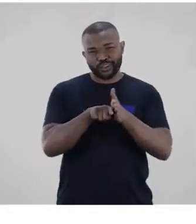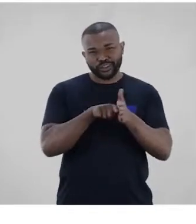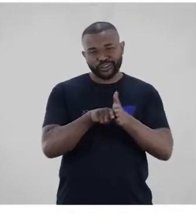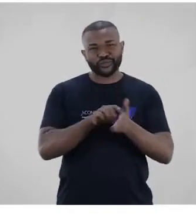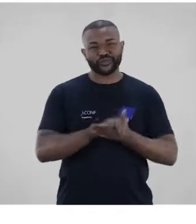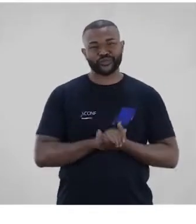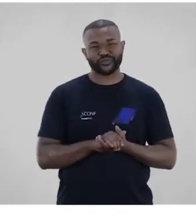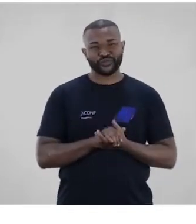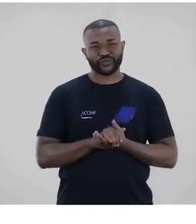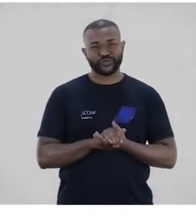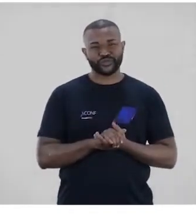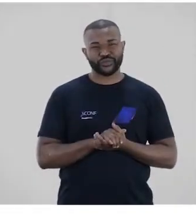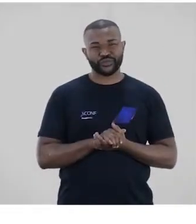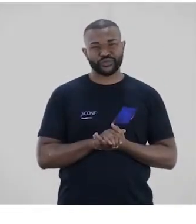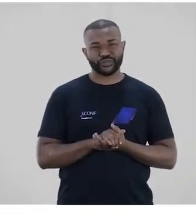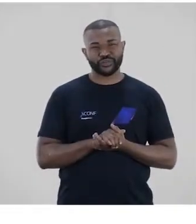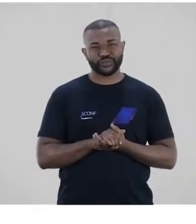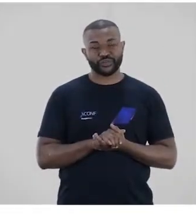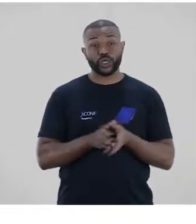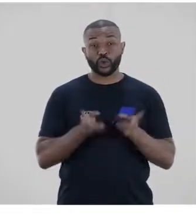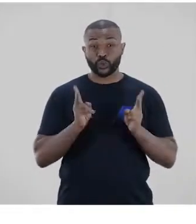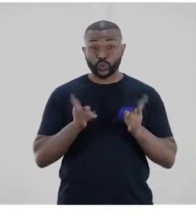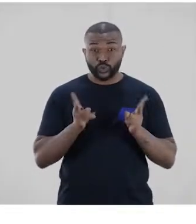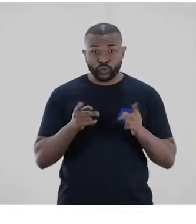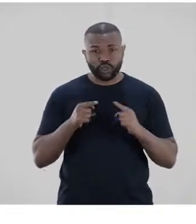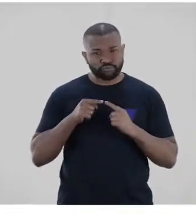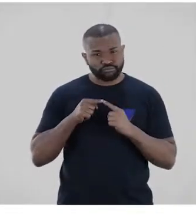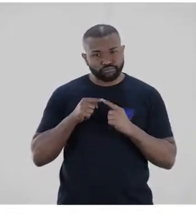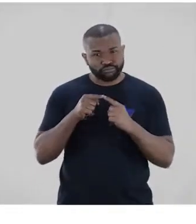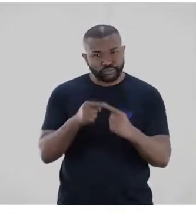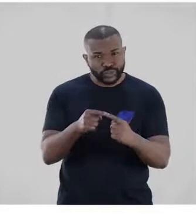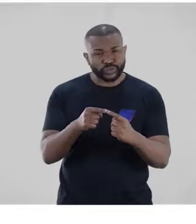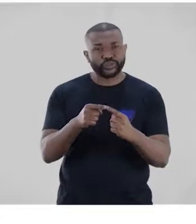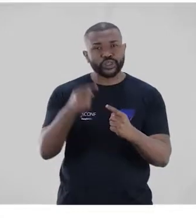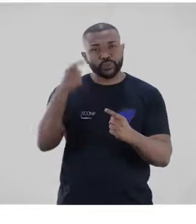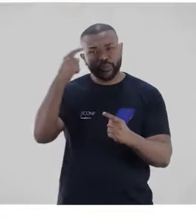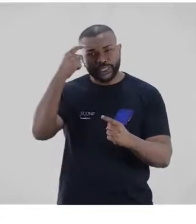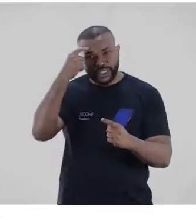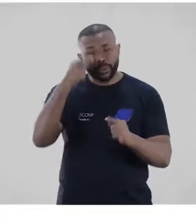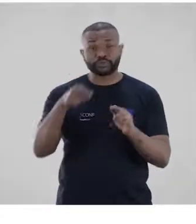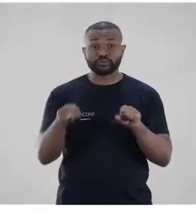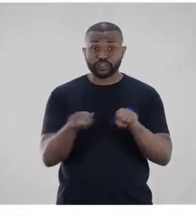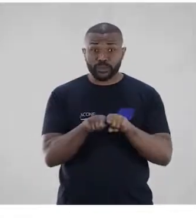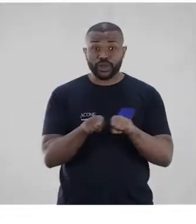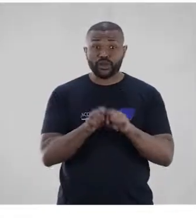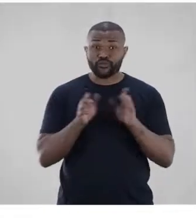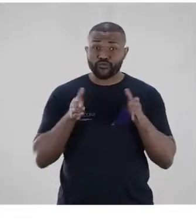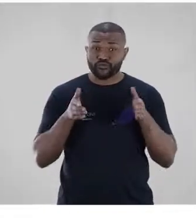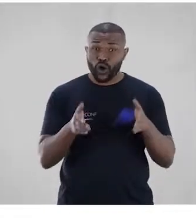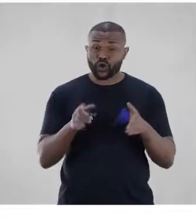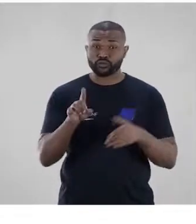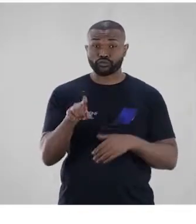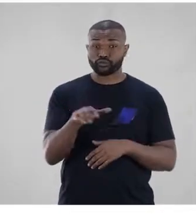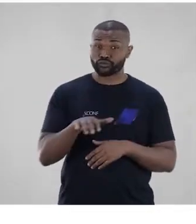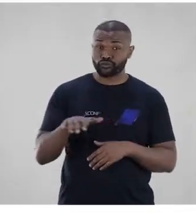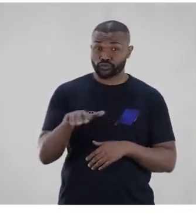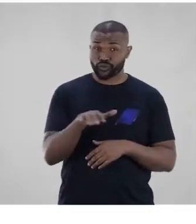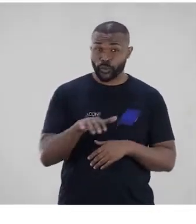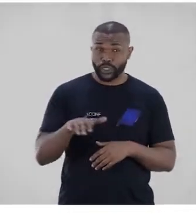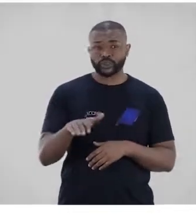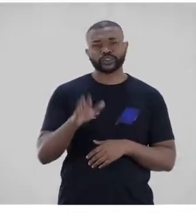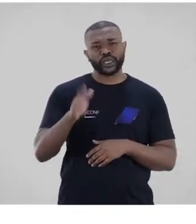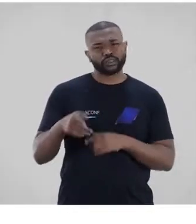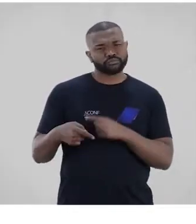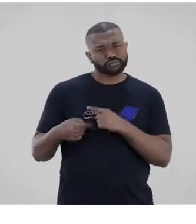them around domain thinking, around domain ownership. And it's really one continuous feedback cycle, right? We get data